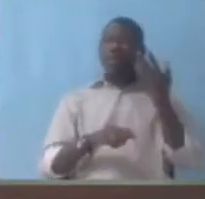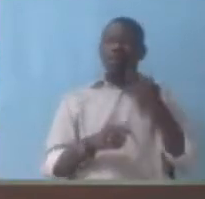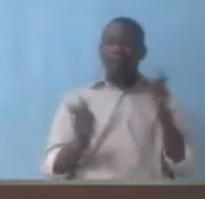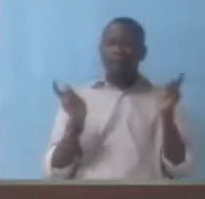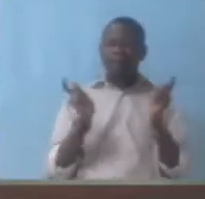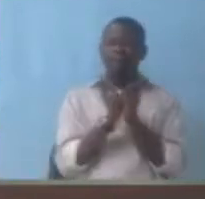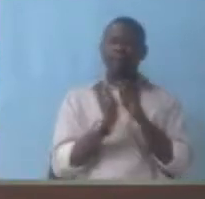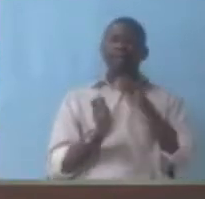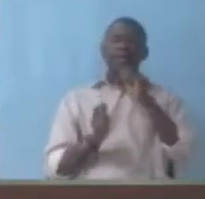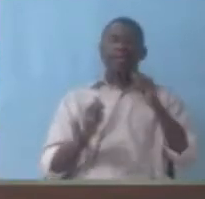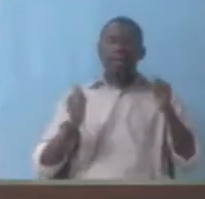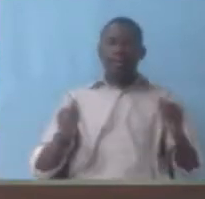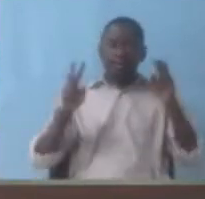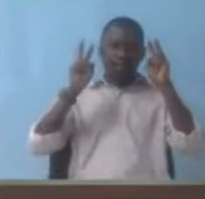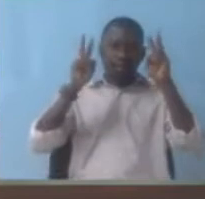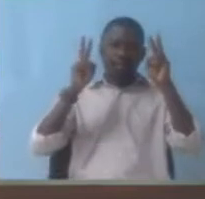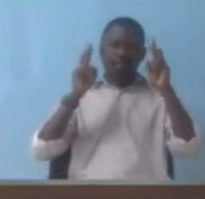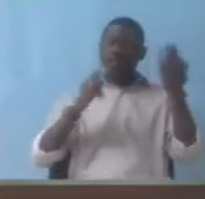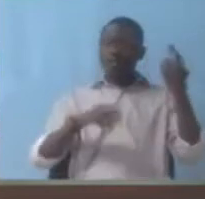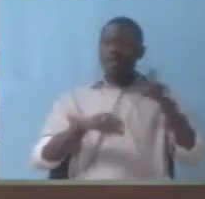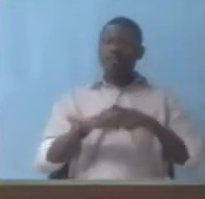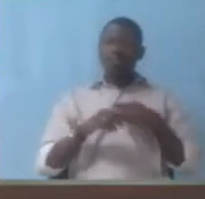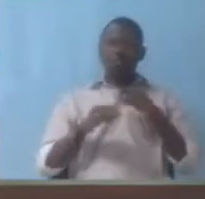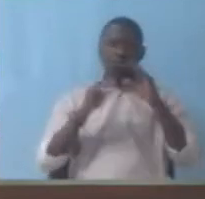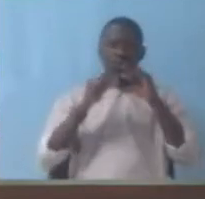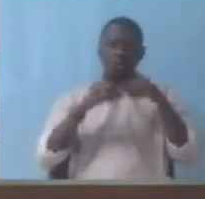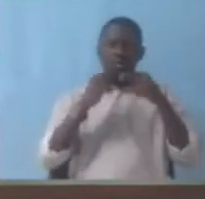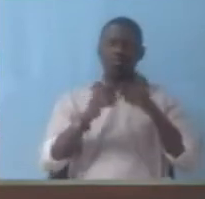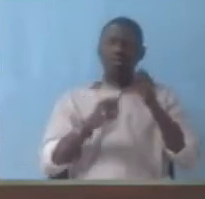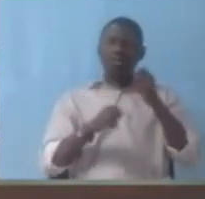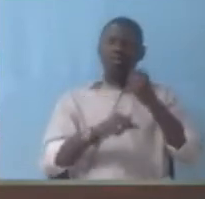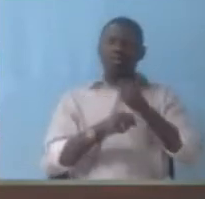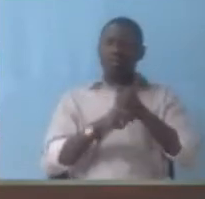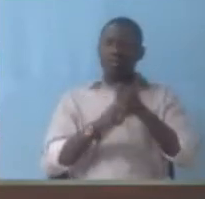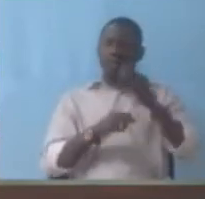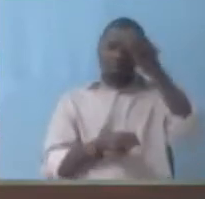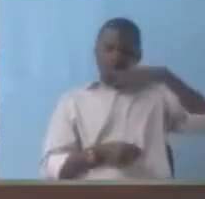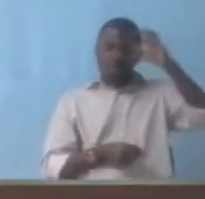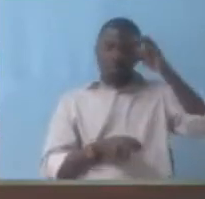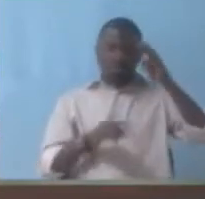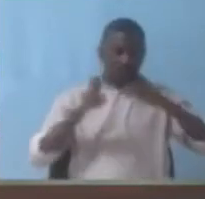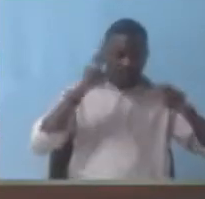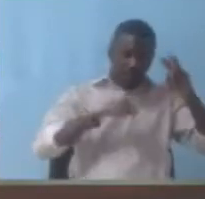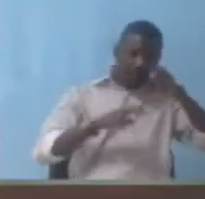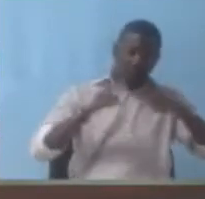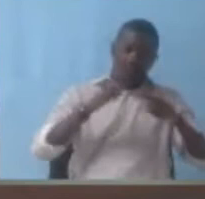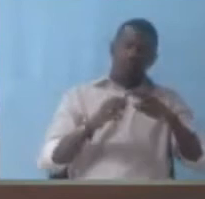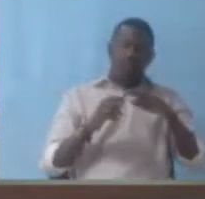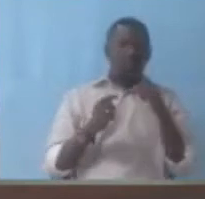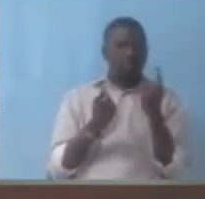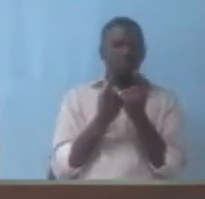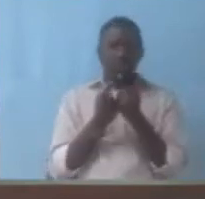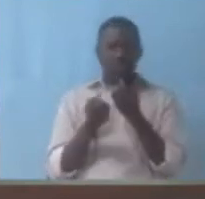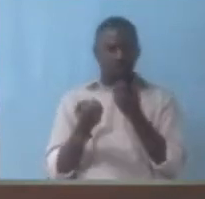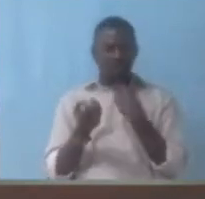bilini chairman enyoje. Even though he was talking about setting up commissions of inquiry, this is one of the things he said in his discussion with